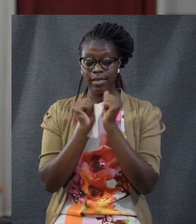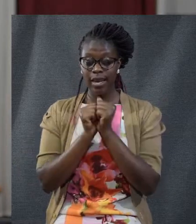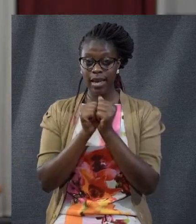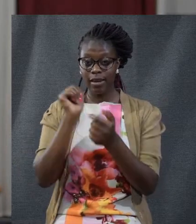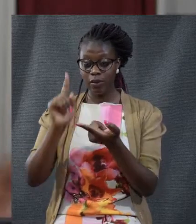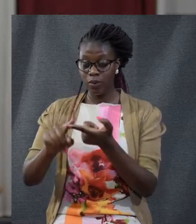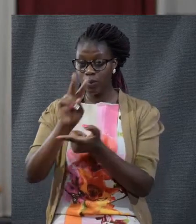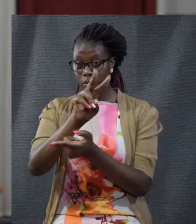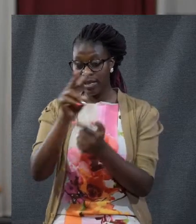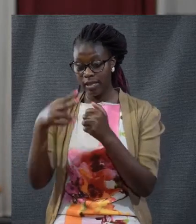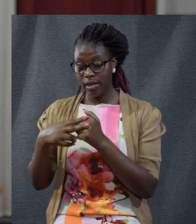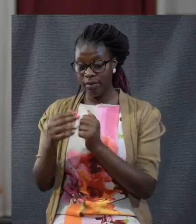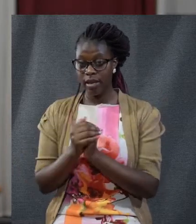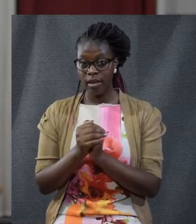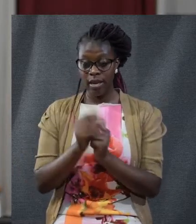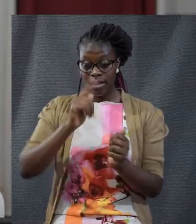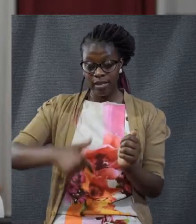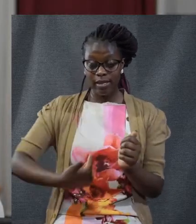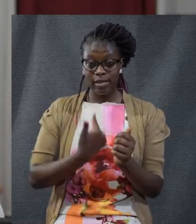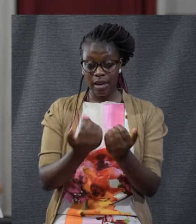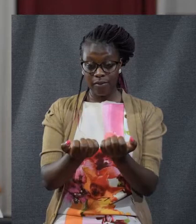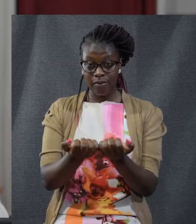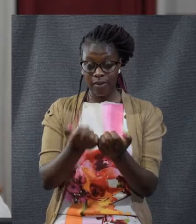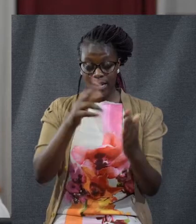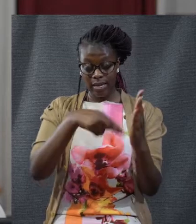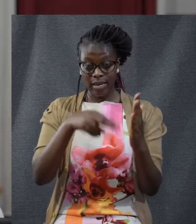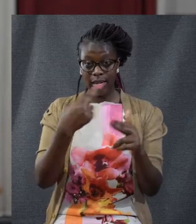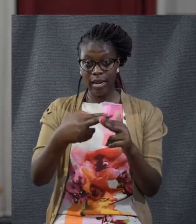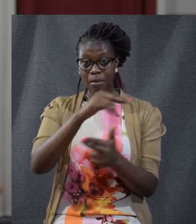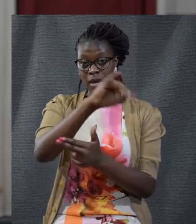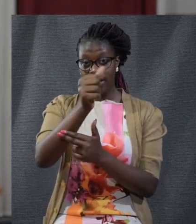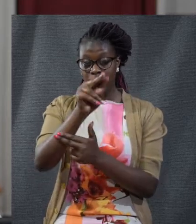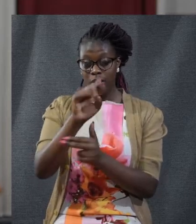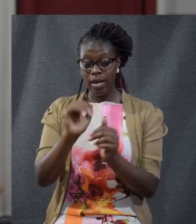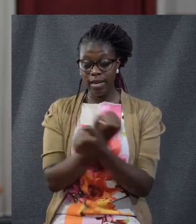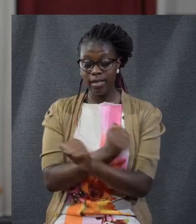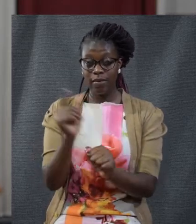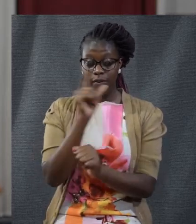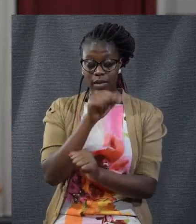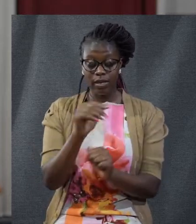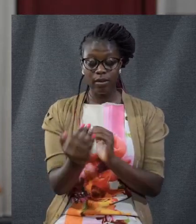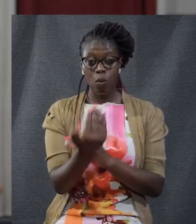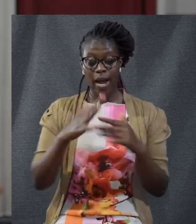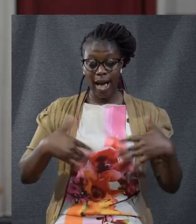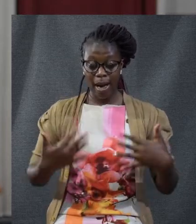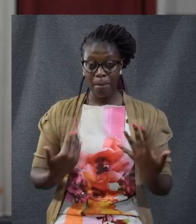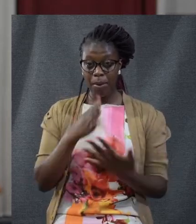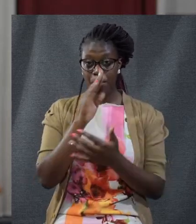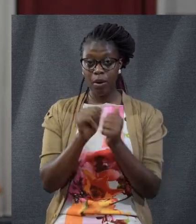to 27. I, who is leading, am Jane. I'm saved this morning, and I'm happy to be with